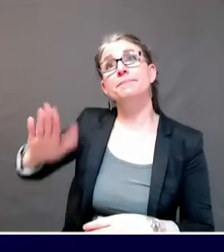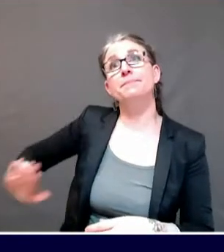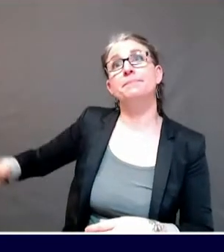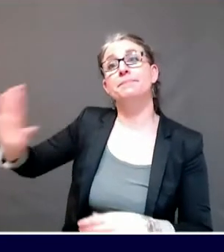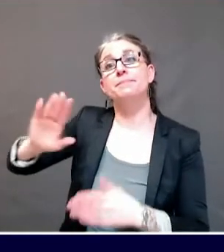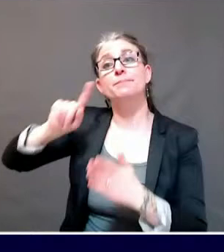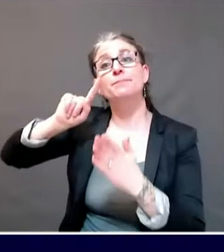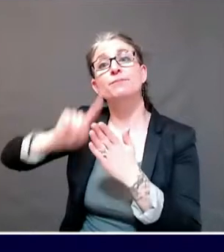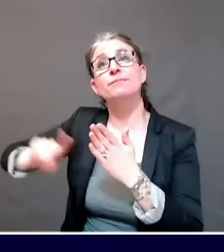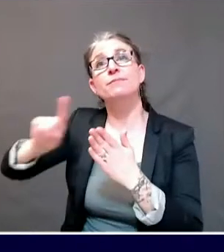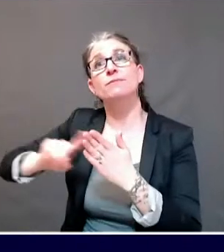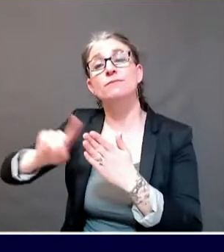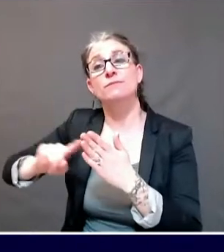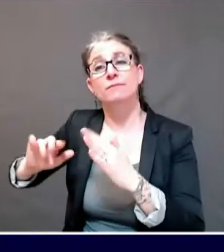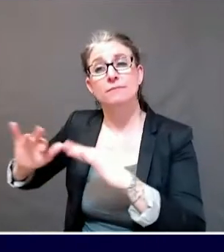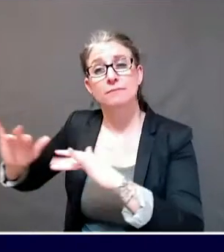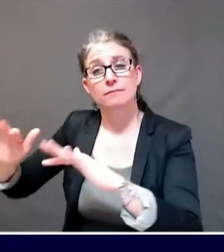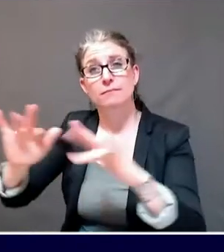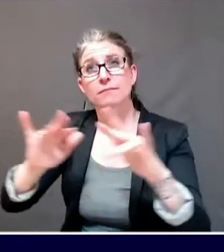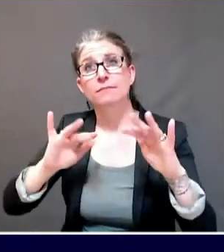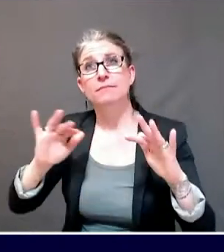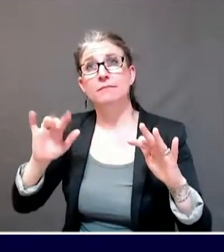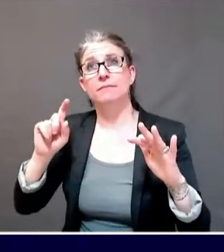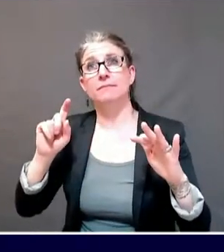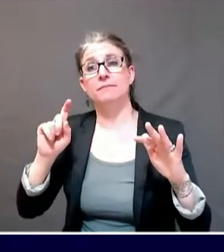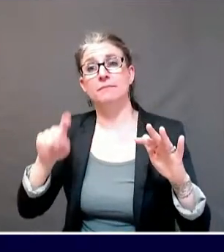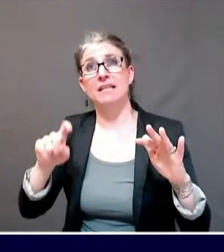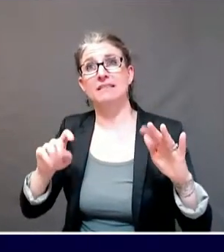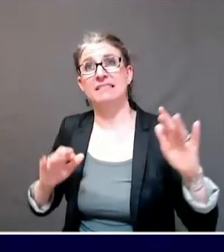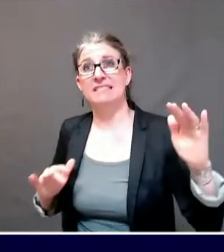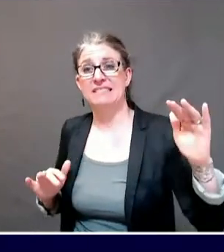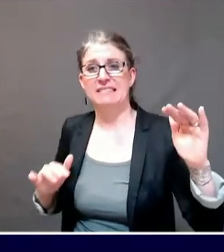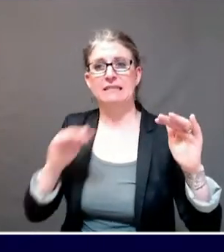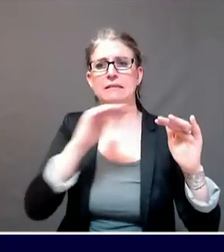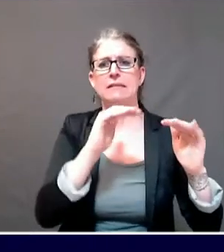or vaccination? Yeah, thanks for that question, Caitlin.